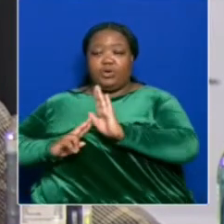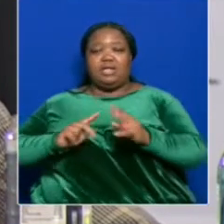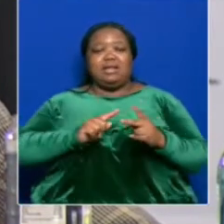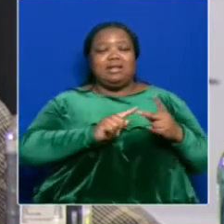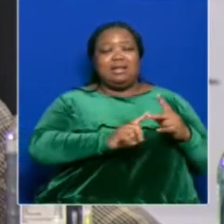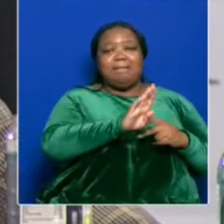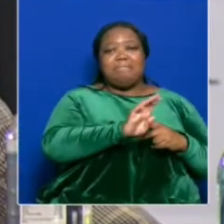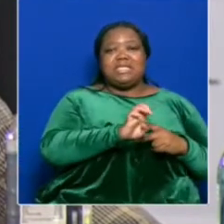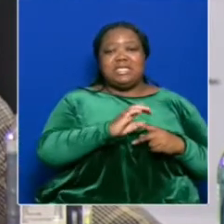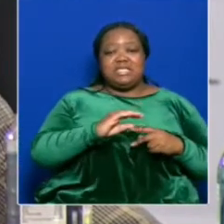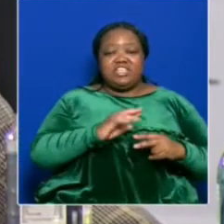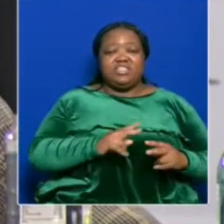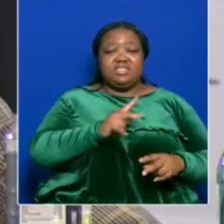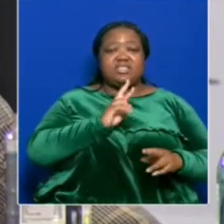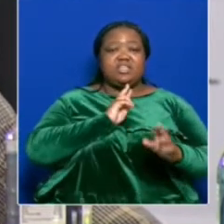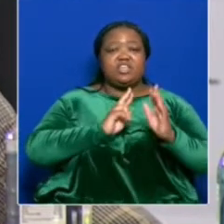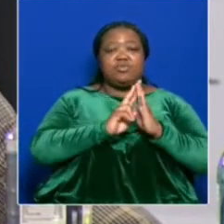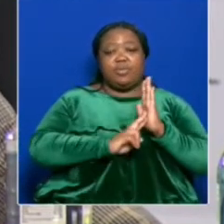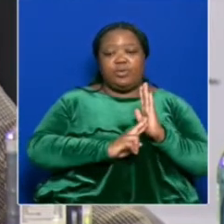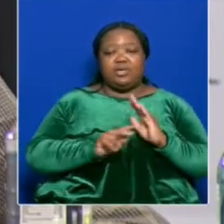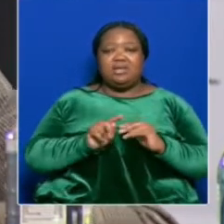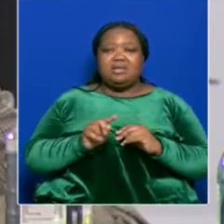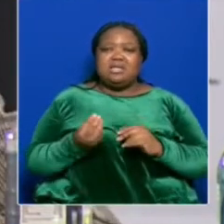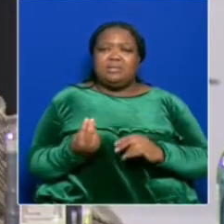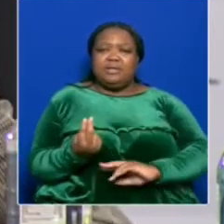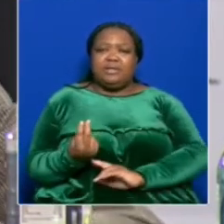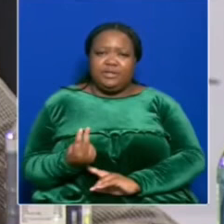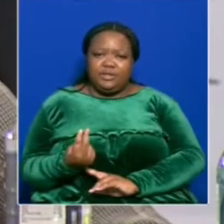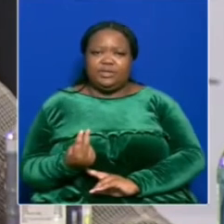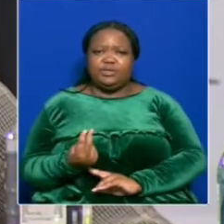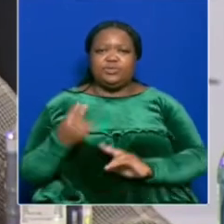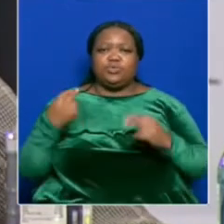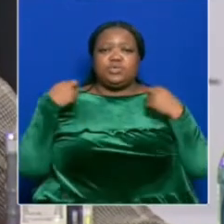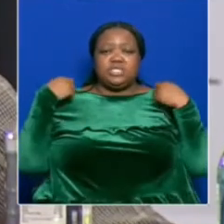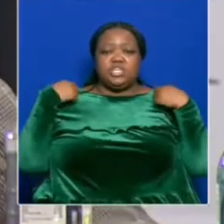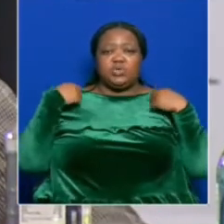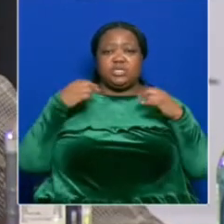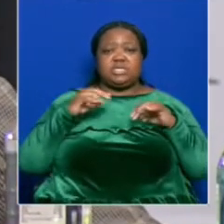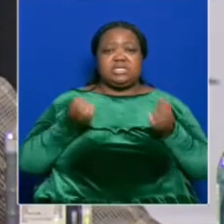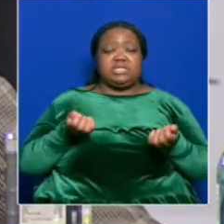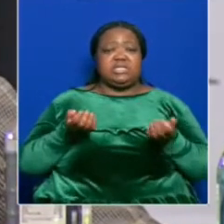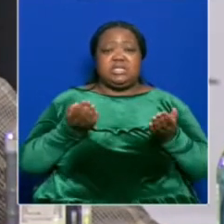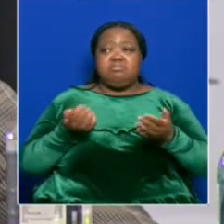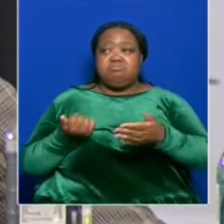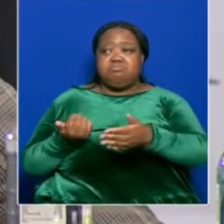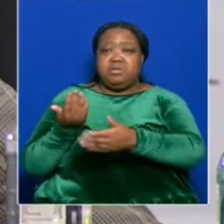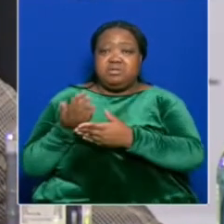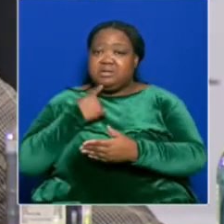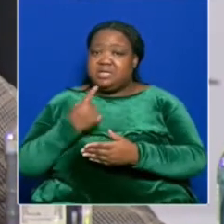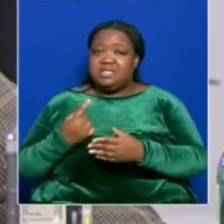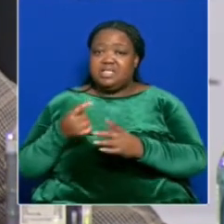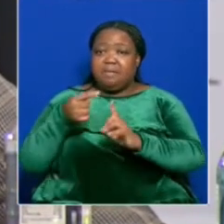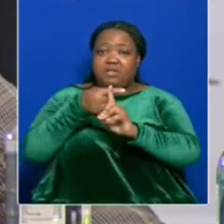was as a result of bid number 2 from Civil Security Services, where that bid, from a probity perspective, said, nope, the irregularities here, you shouldn't